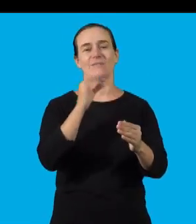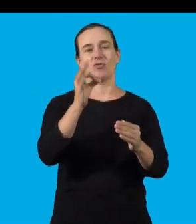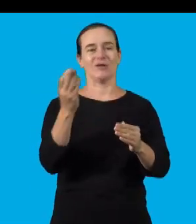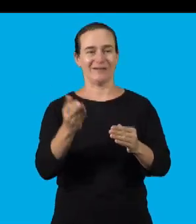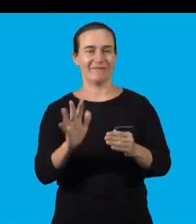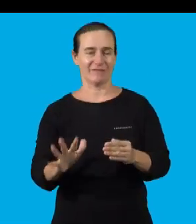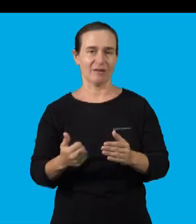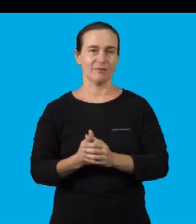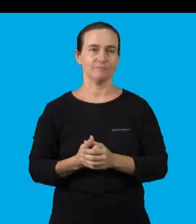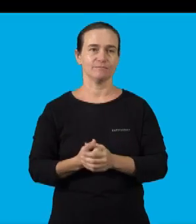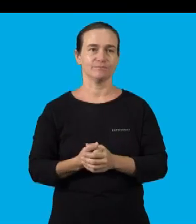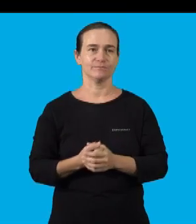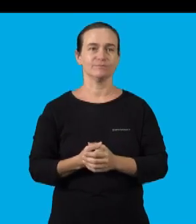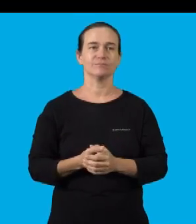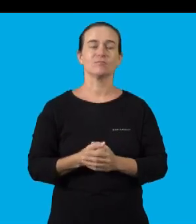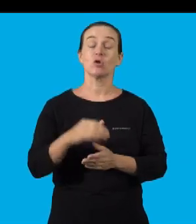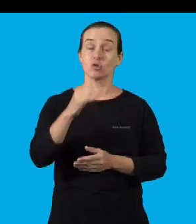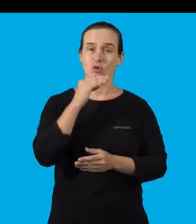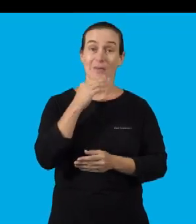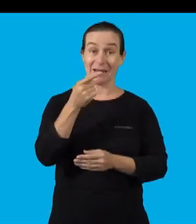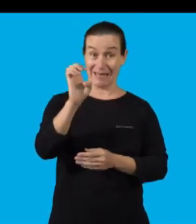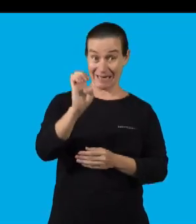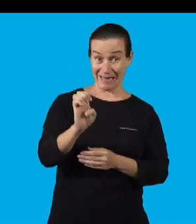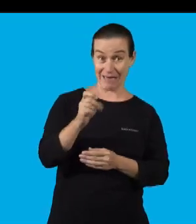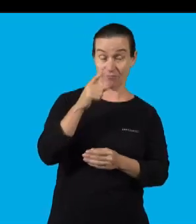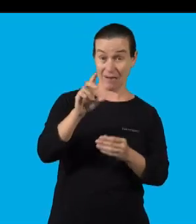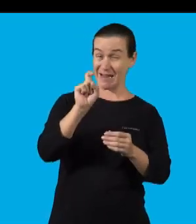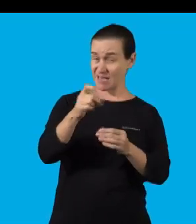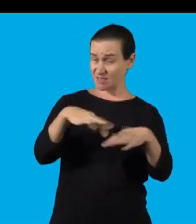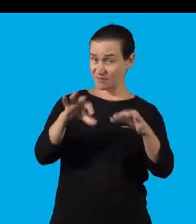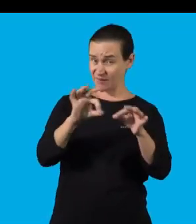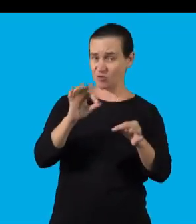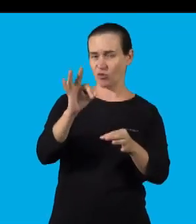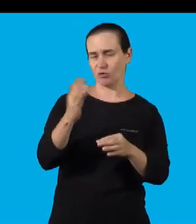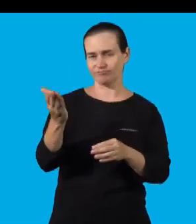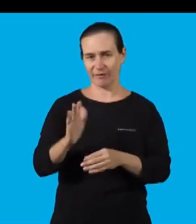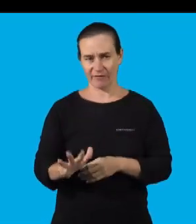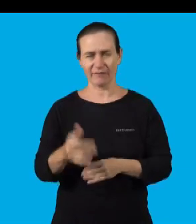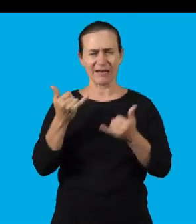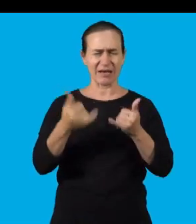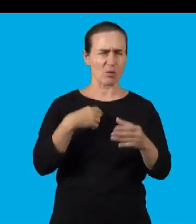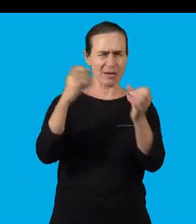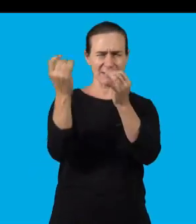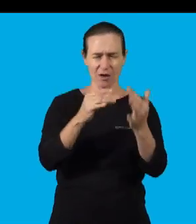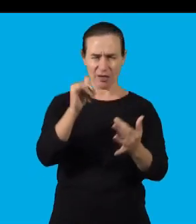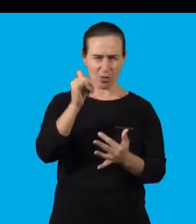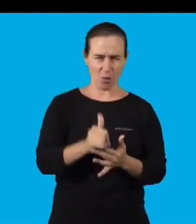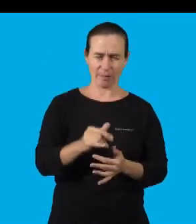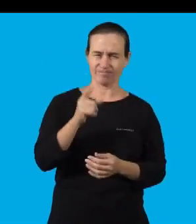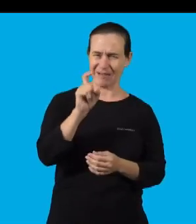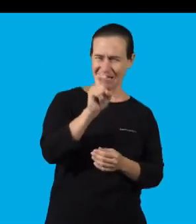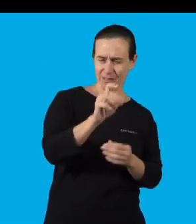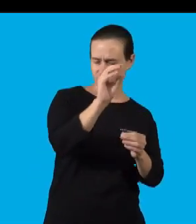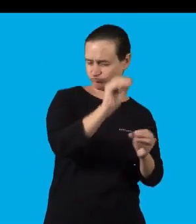be 13 over 5. So we know that at E, the x value is 13 over 5. We calculate the y value